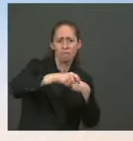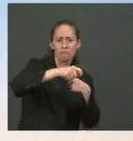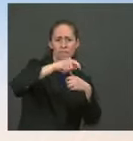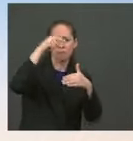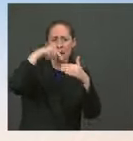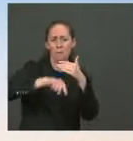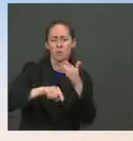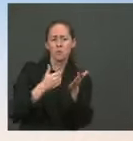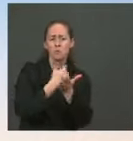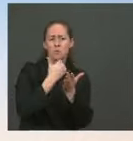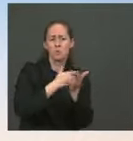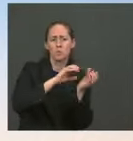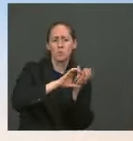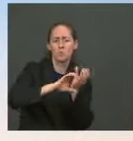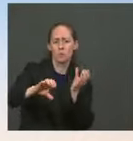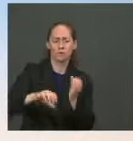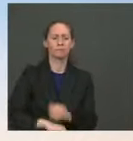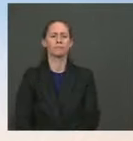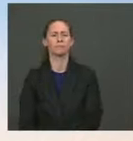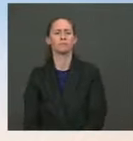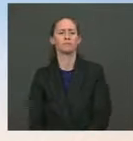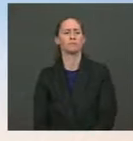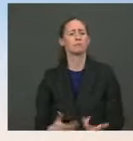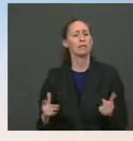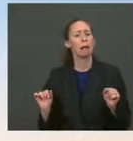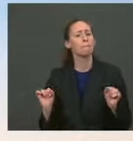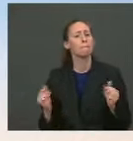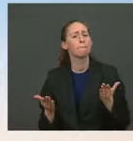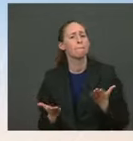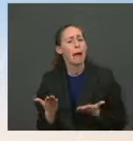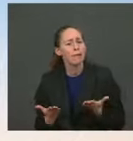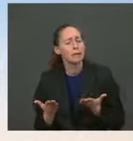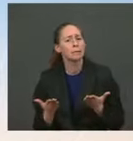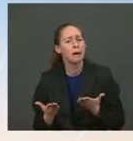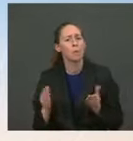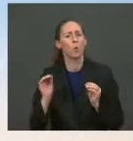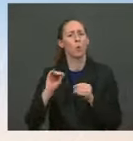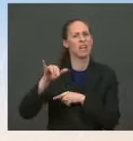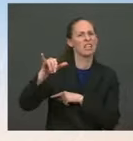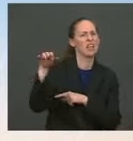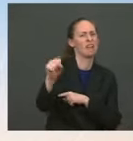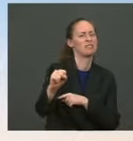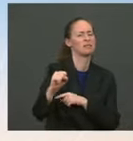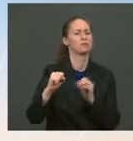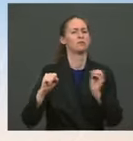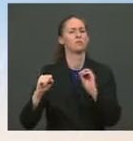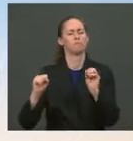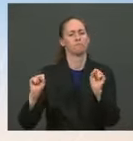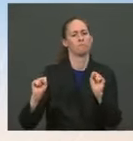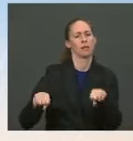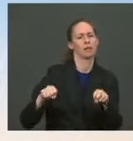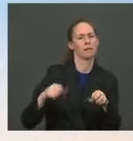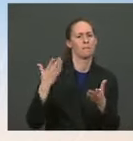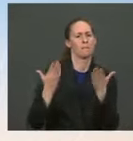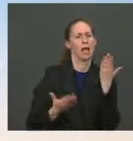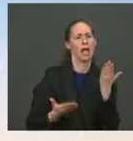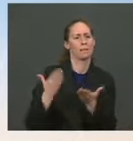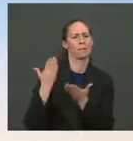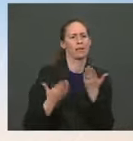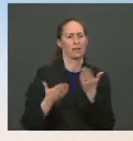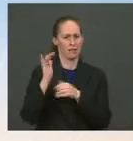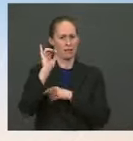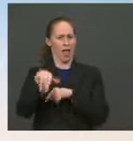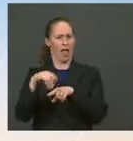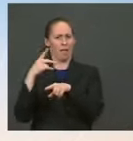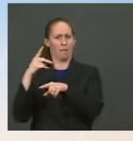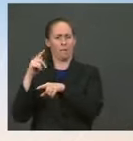in June and is about the potential replacement, not the current line, which is what Peter had asked yesterday. So again, nothing new to